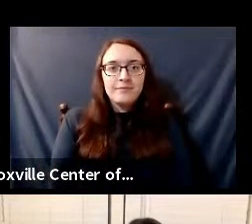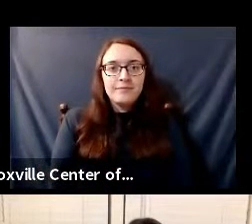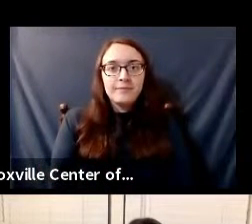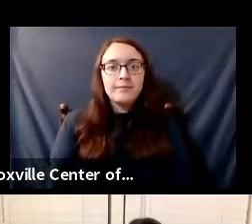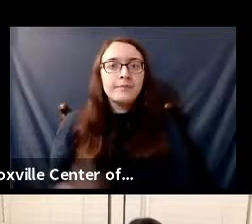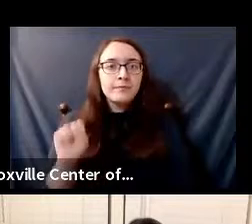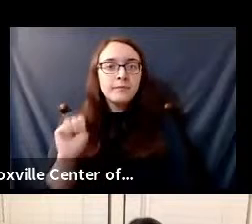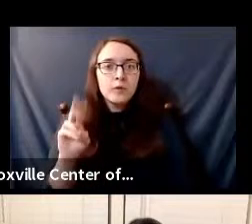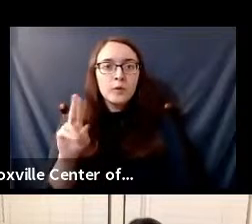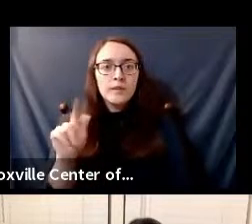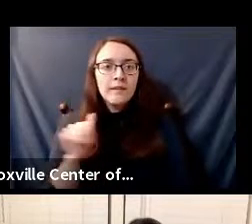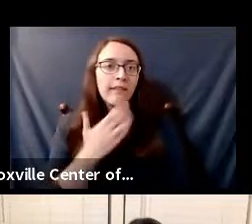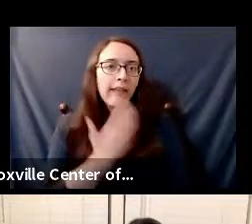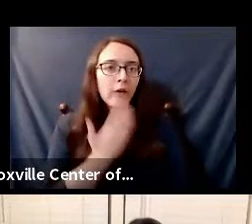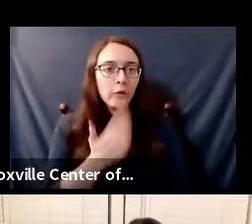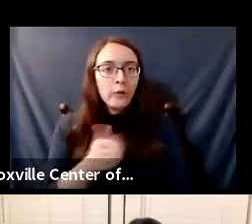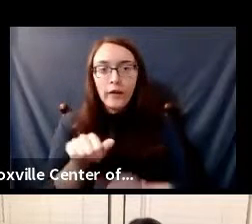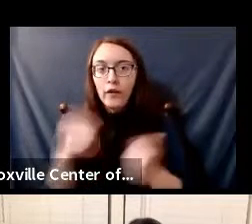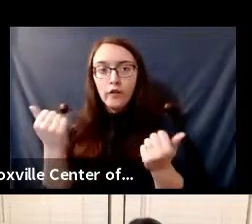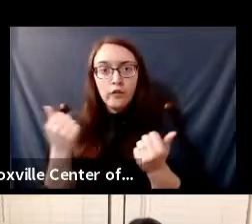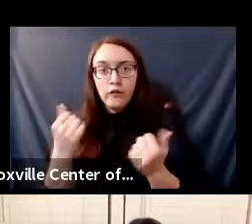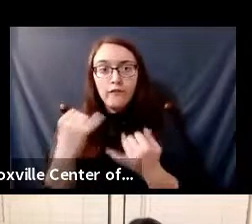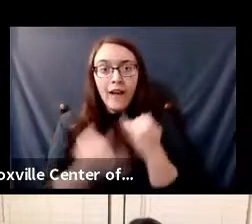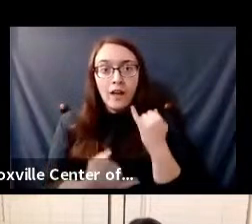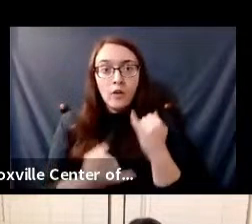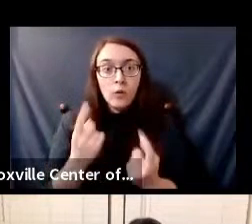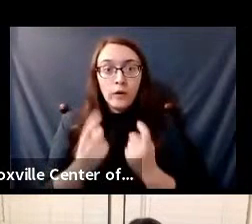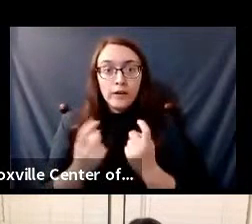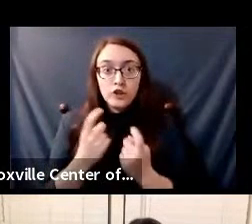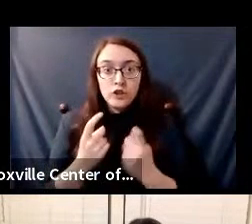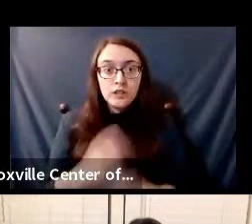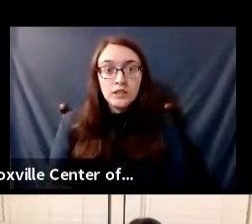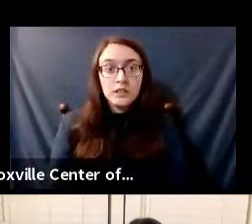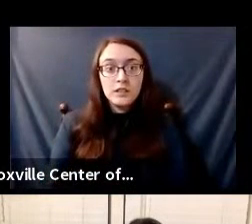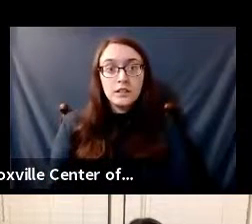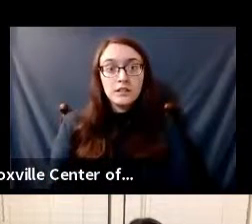Thanks, Mr. Burleson. Any other final questions?